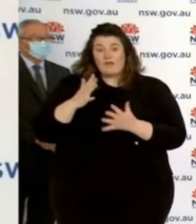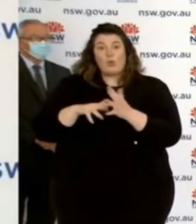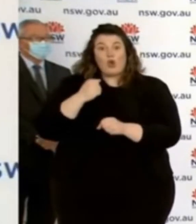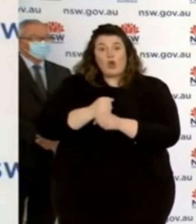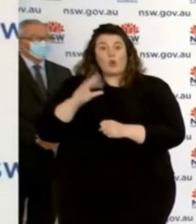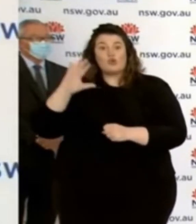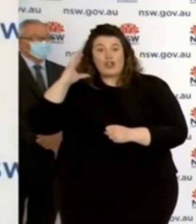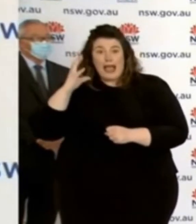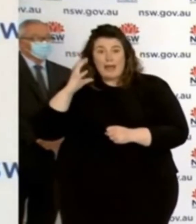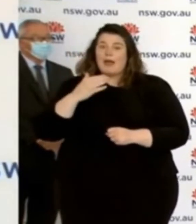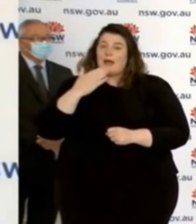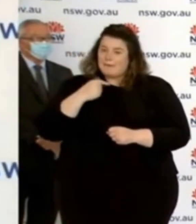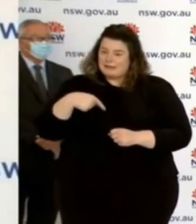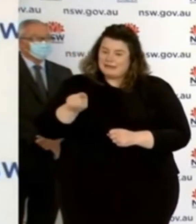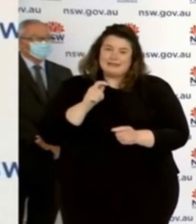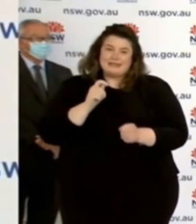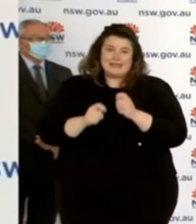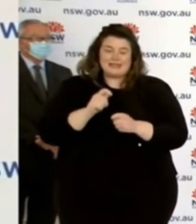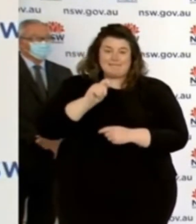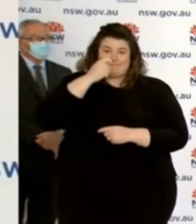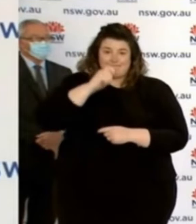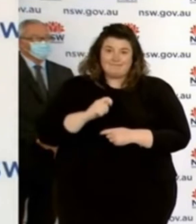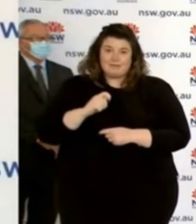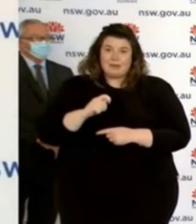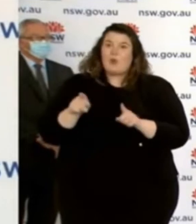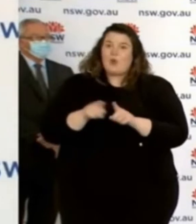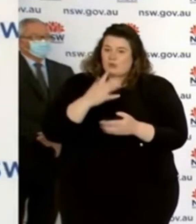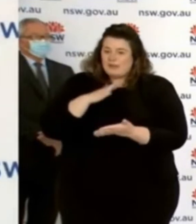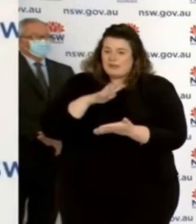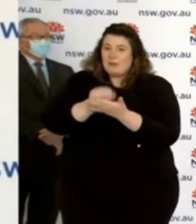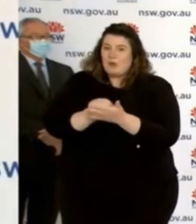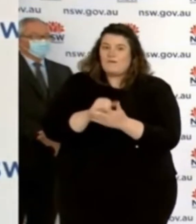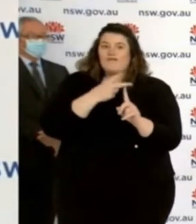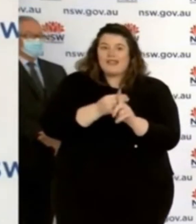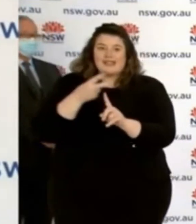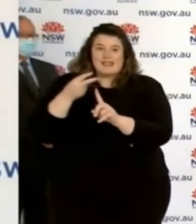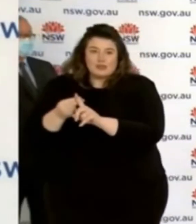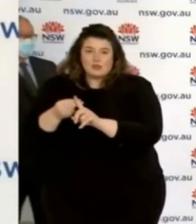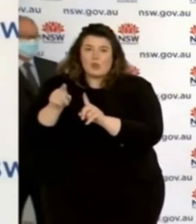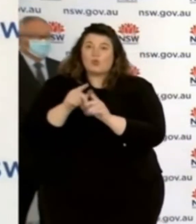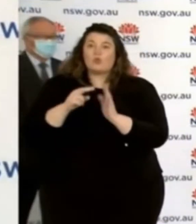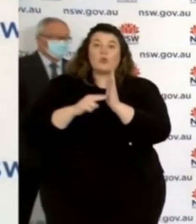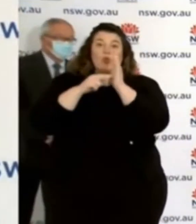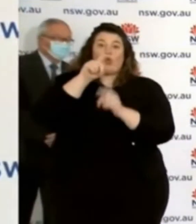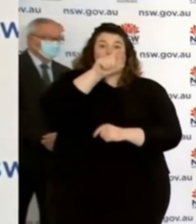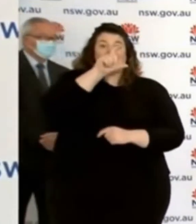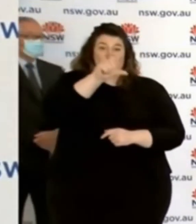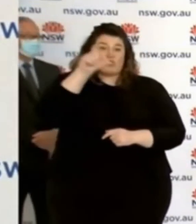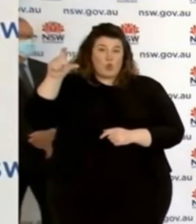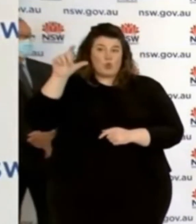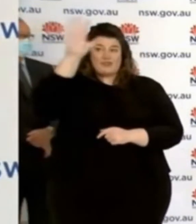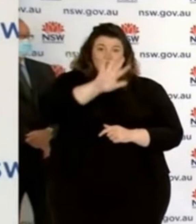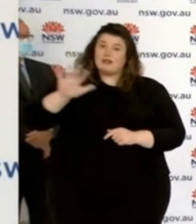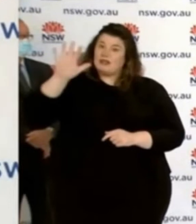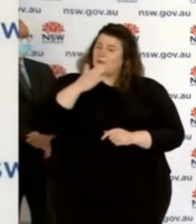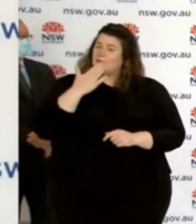Shell Harbour communities. Please get tested, but also take the opportunity to get vaccinated and also our Central Coast residents,